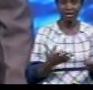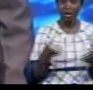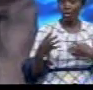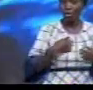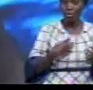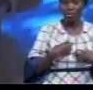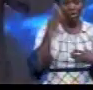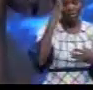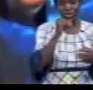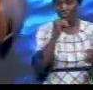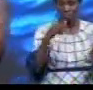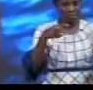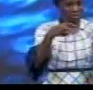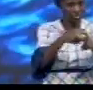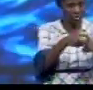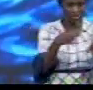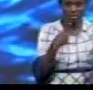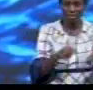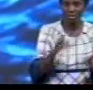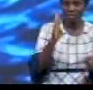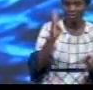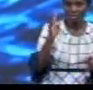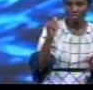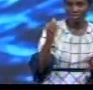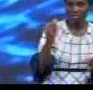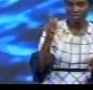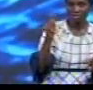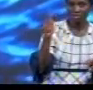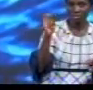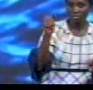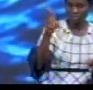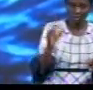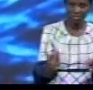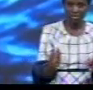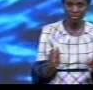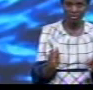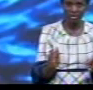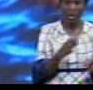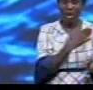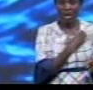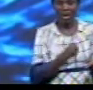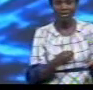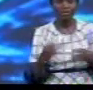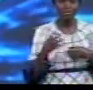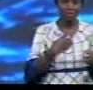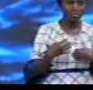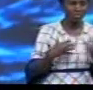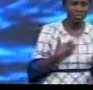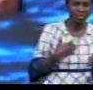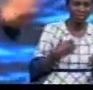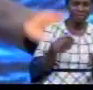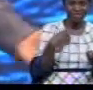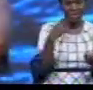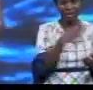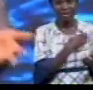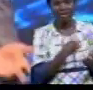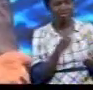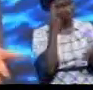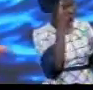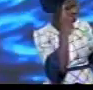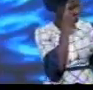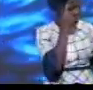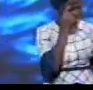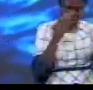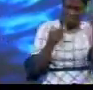battery. And you wonder. Wondering will not charge the battery. And you're asking your wife, why? Why